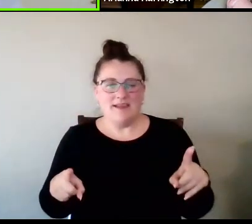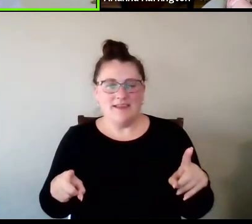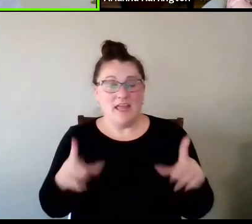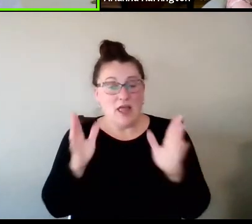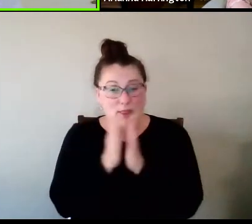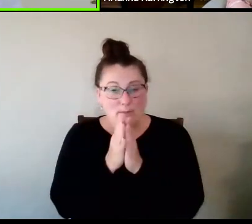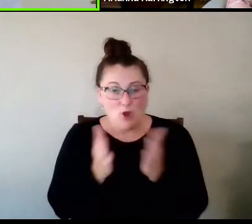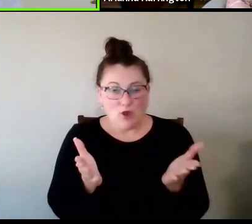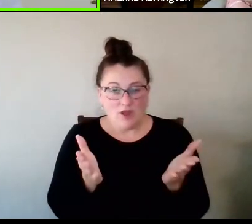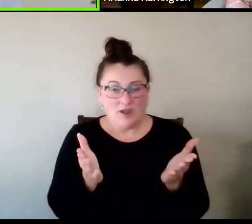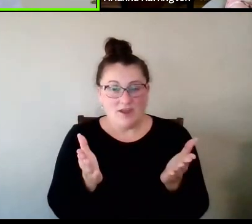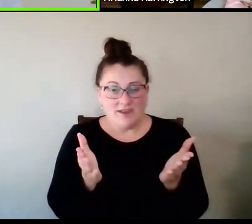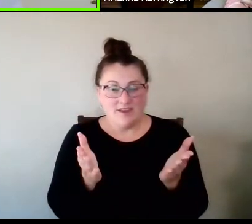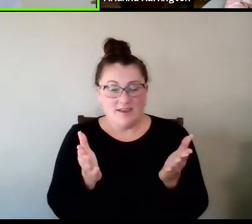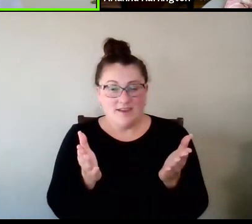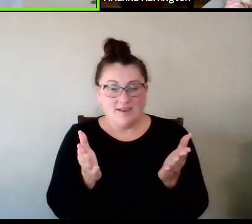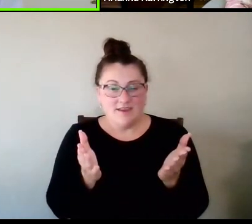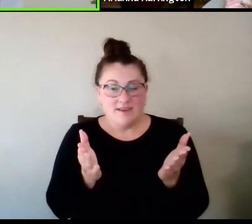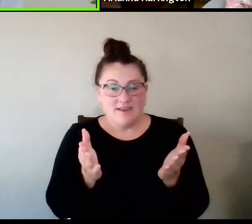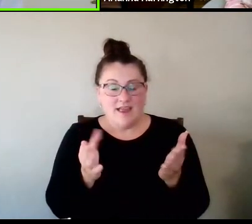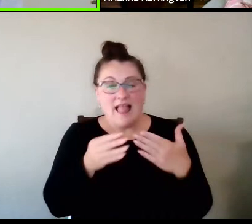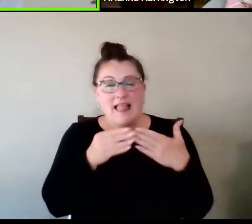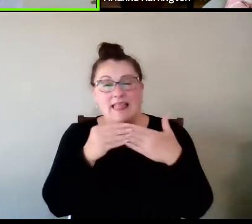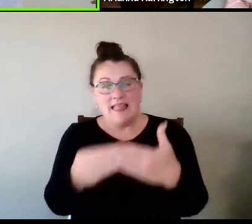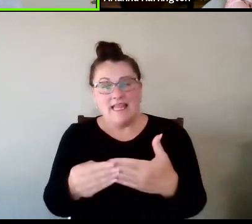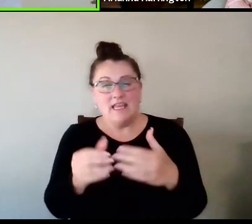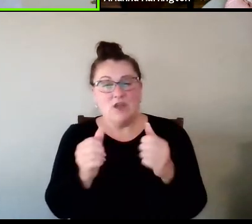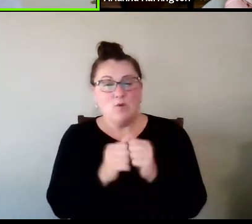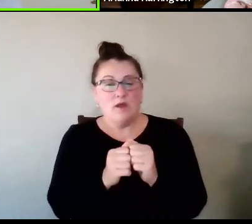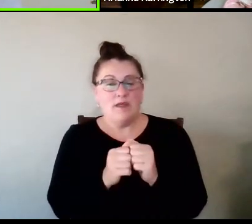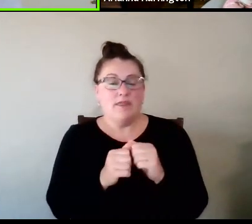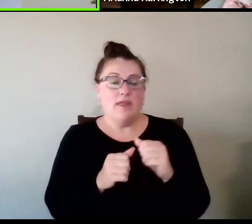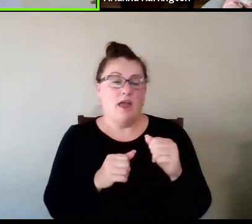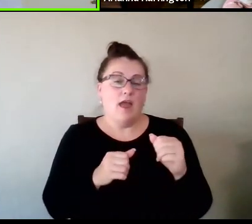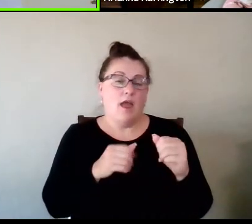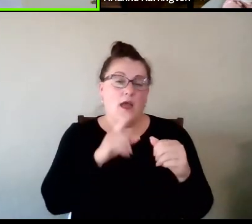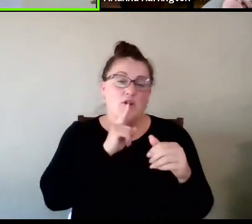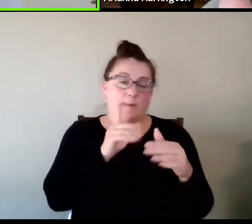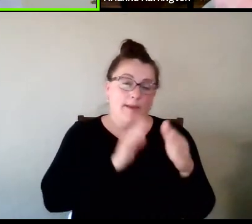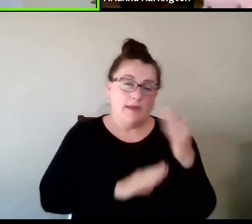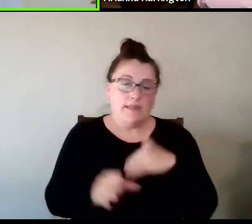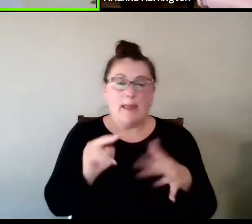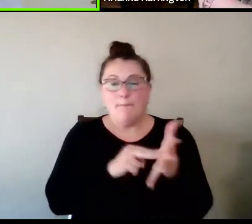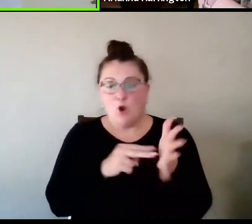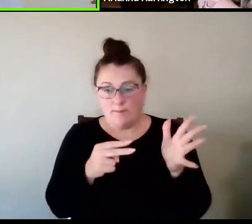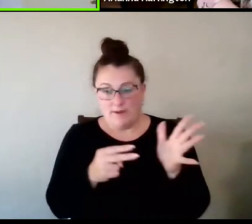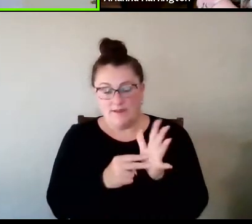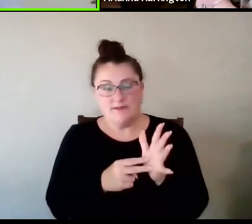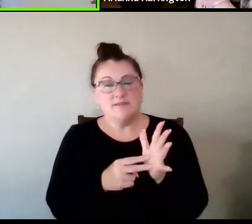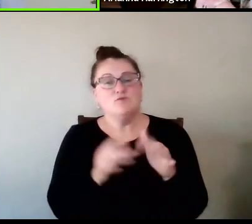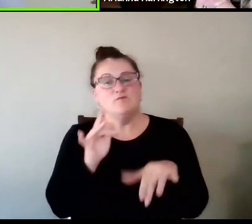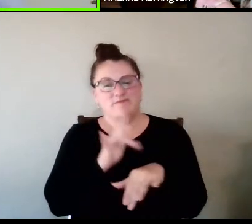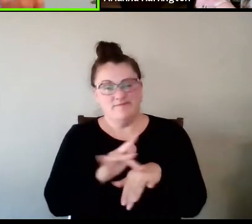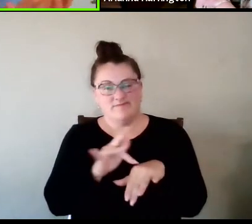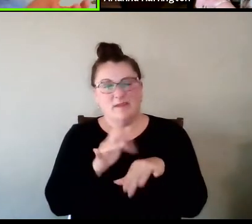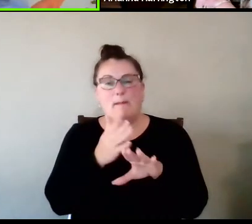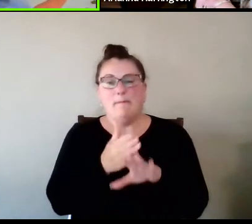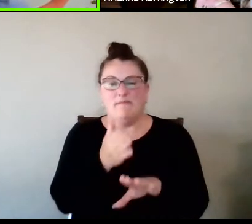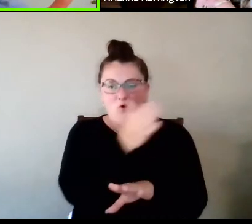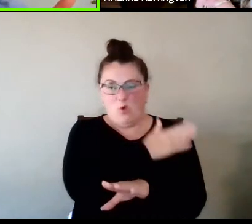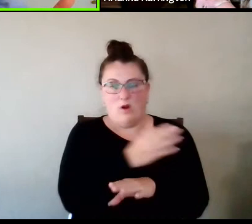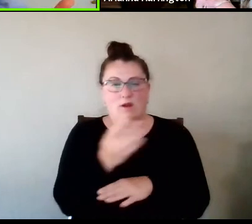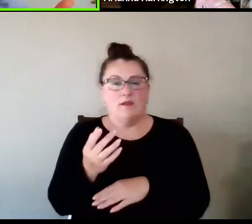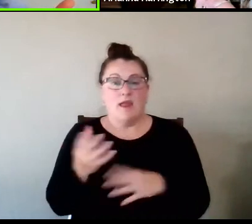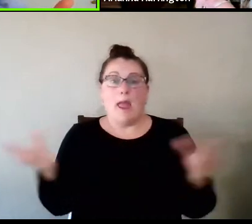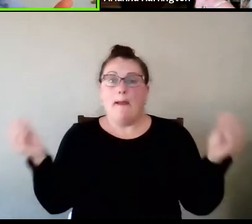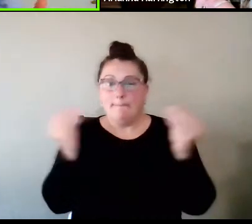about the importance of leading with purpose and humanity were very relevant before last year. They became